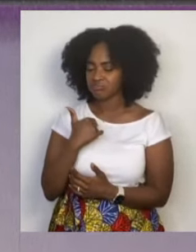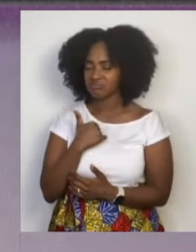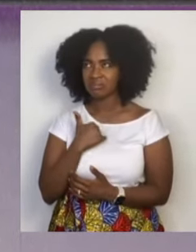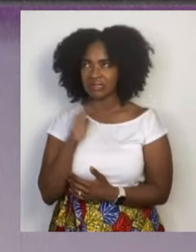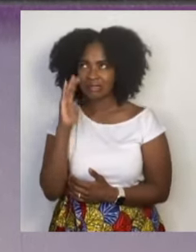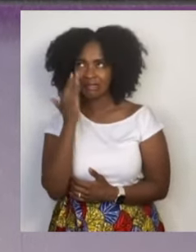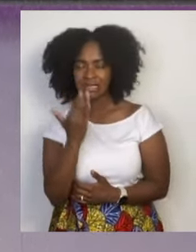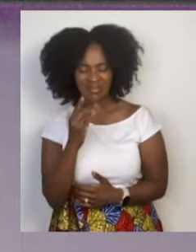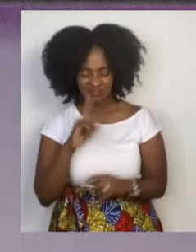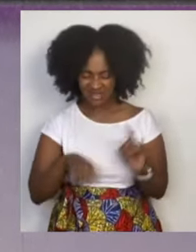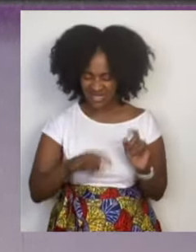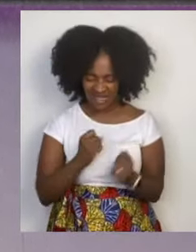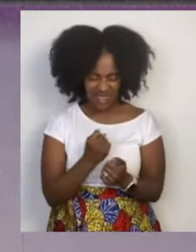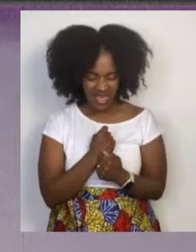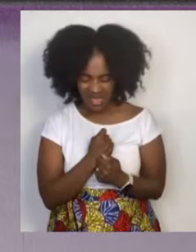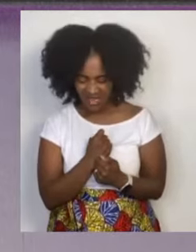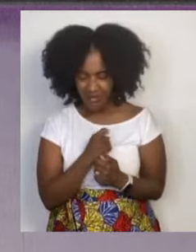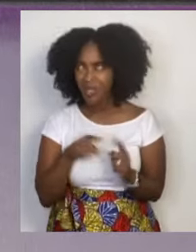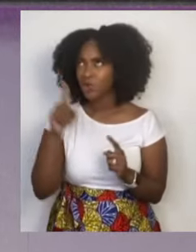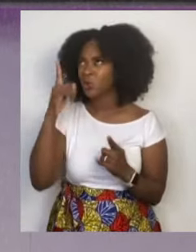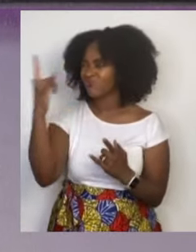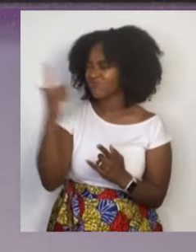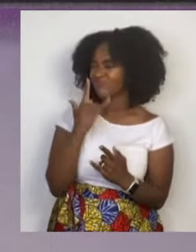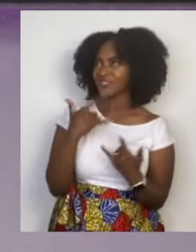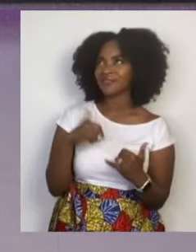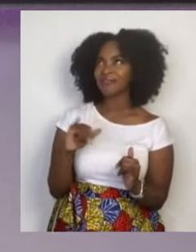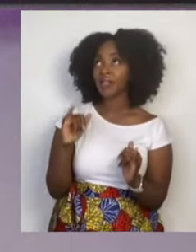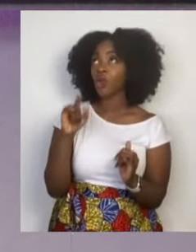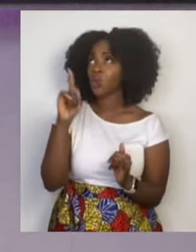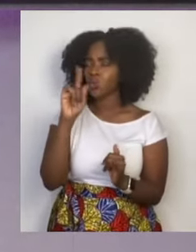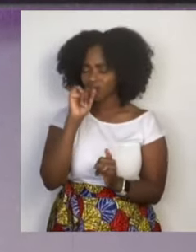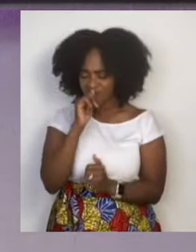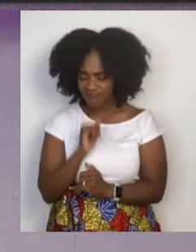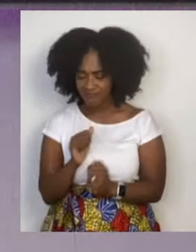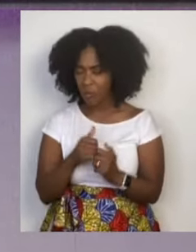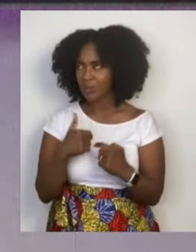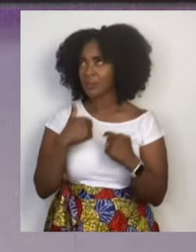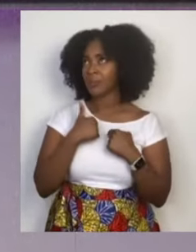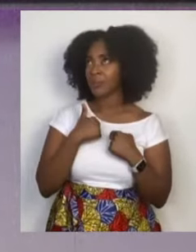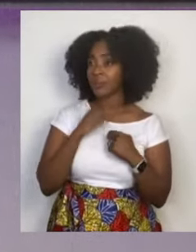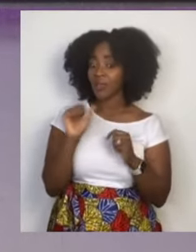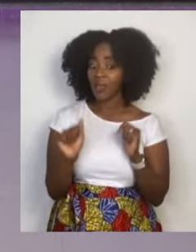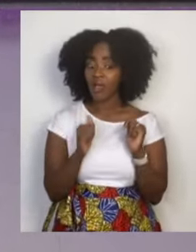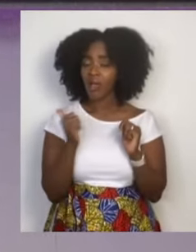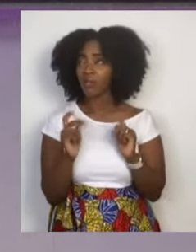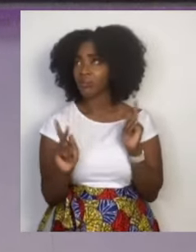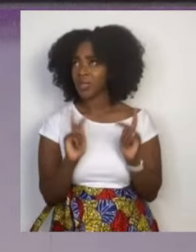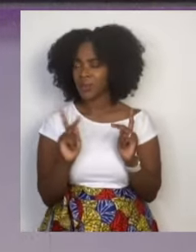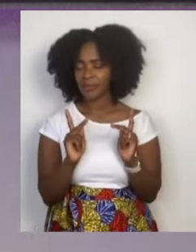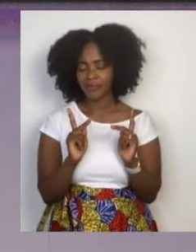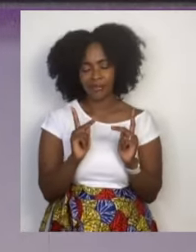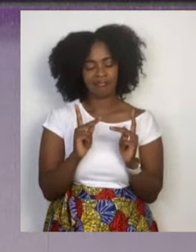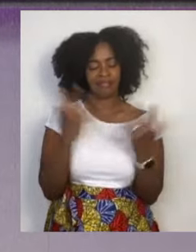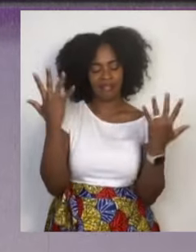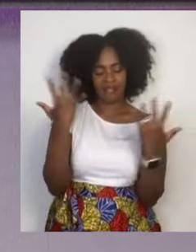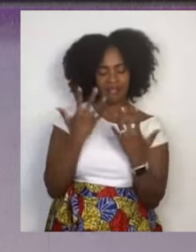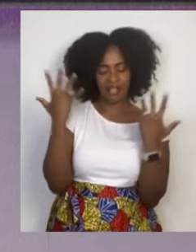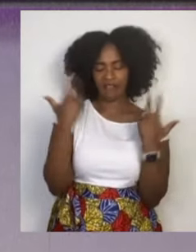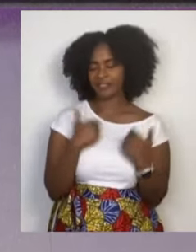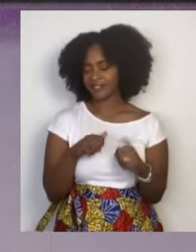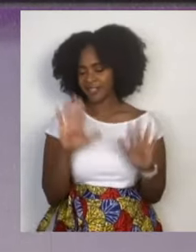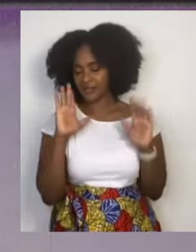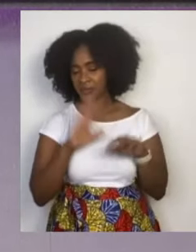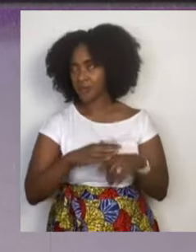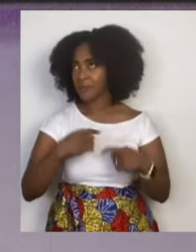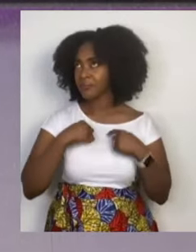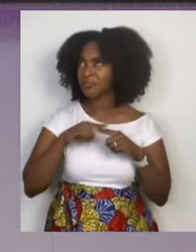you've been patient with me when others have given up on me. And now I ask that you would